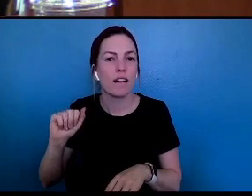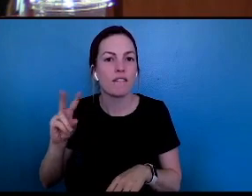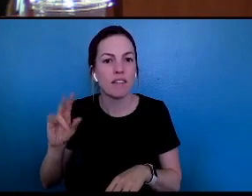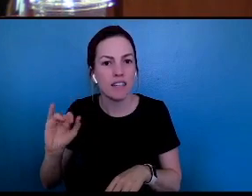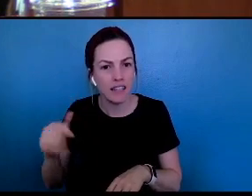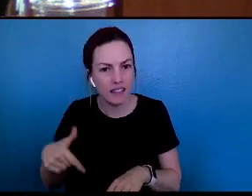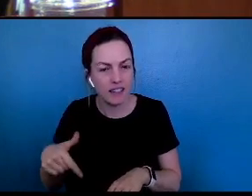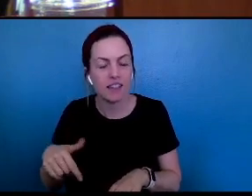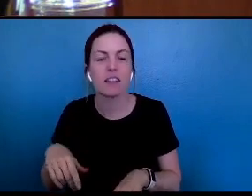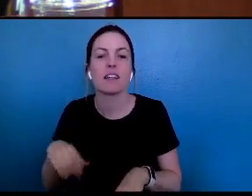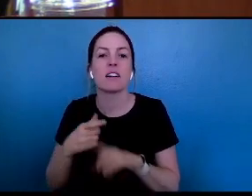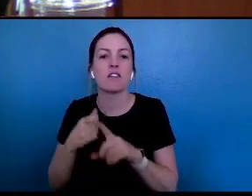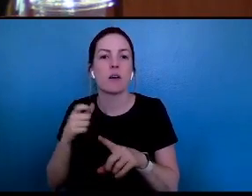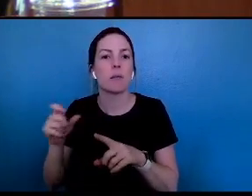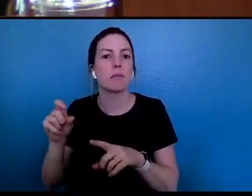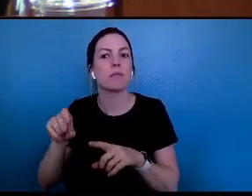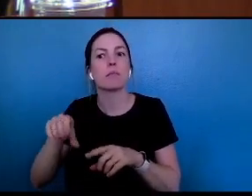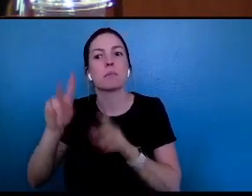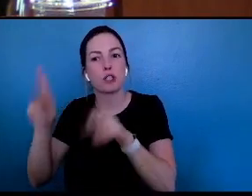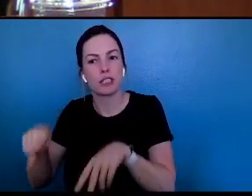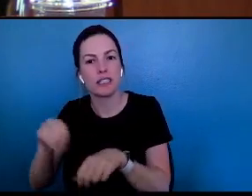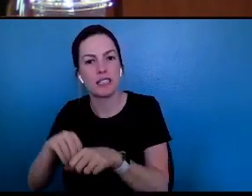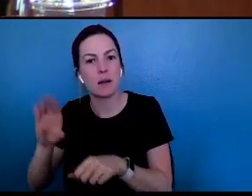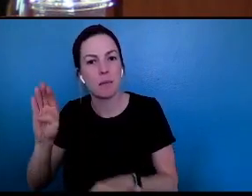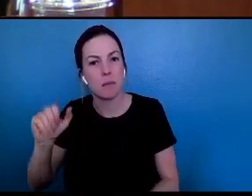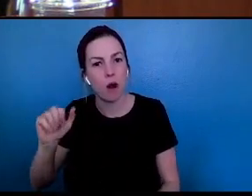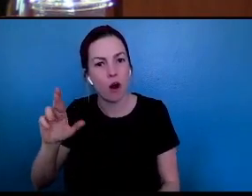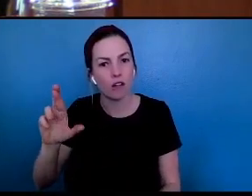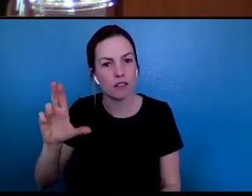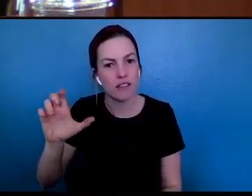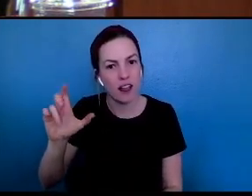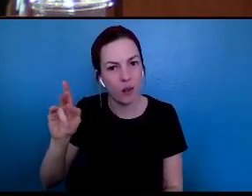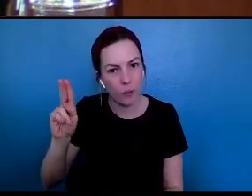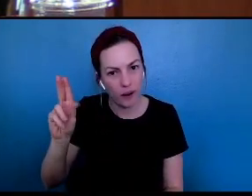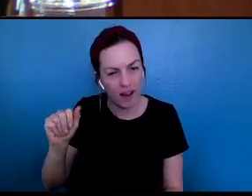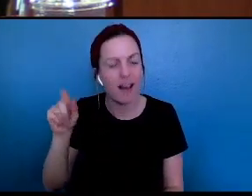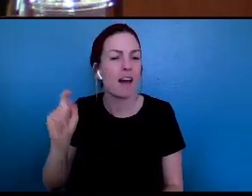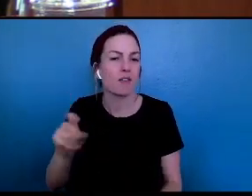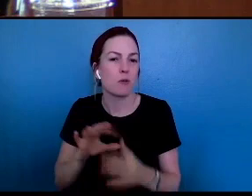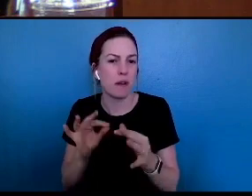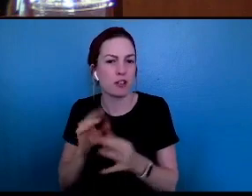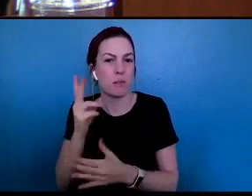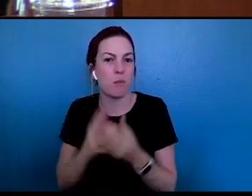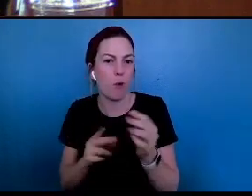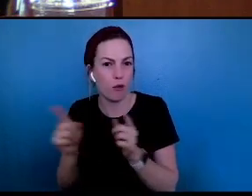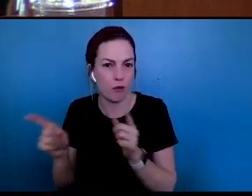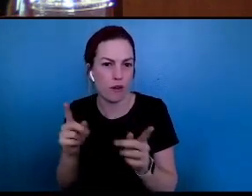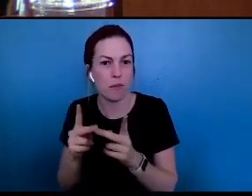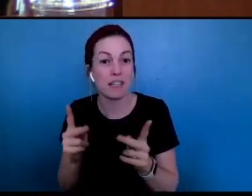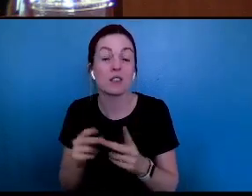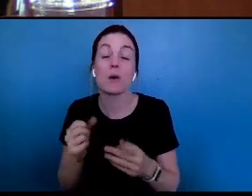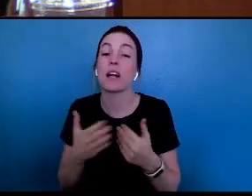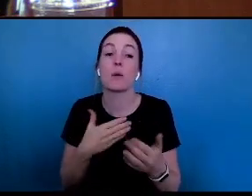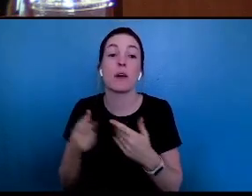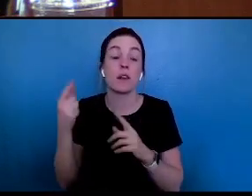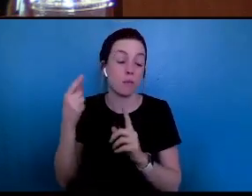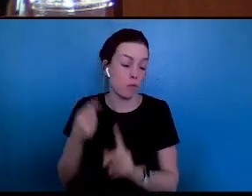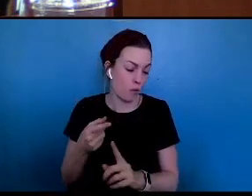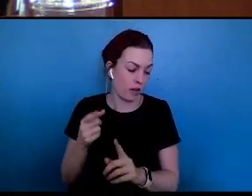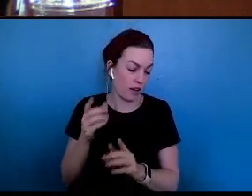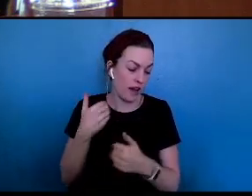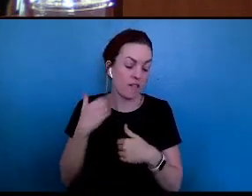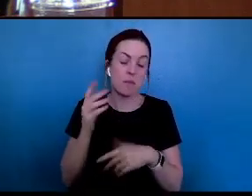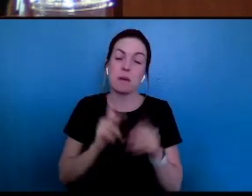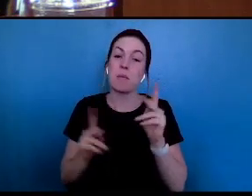from Madrid and Barcelona. I have to mention both. So the point being that there is a global community,